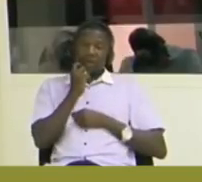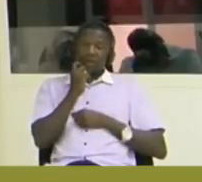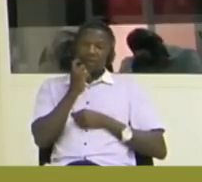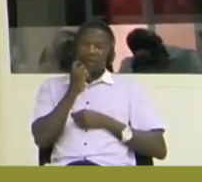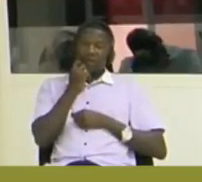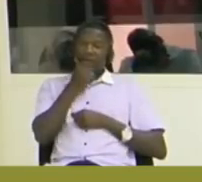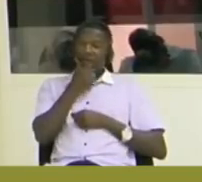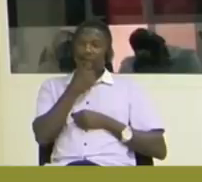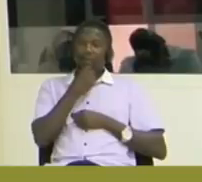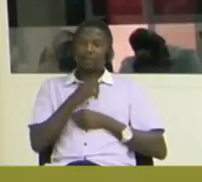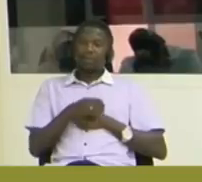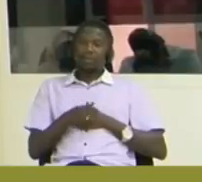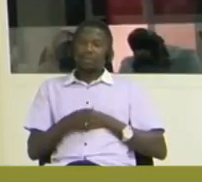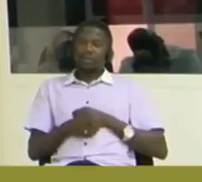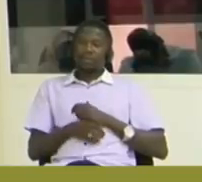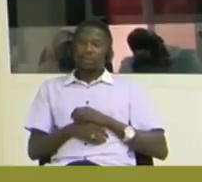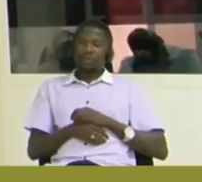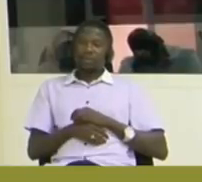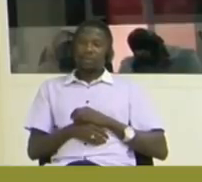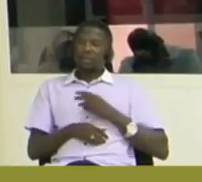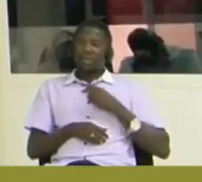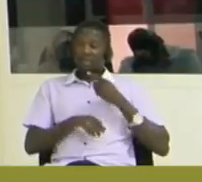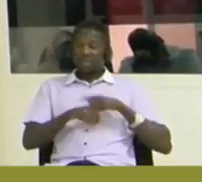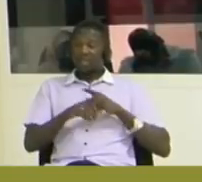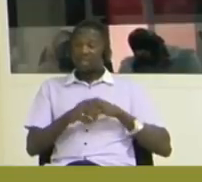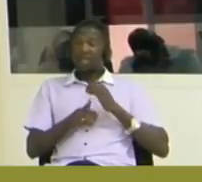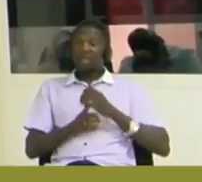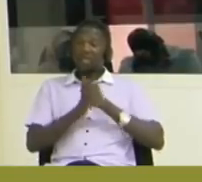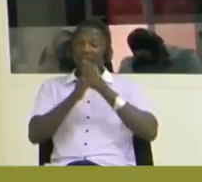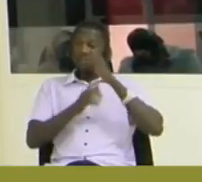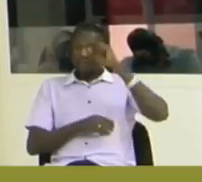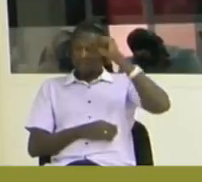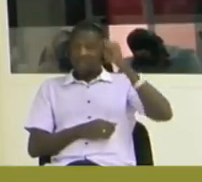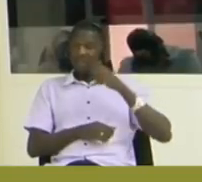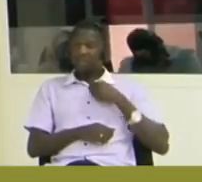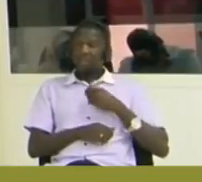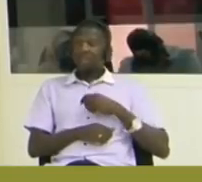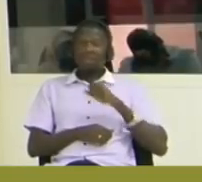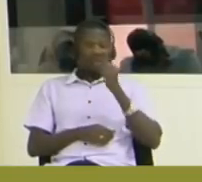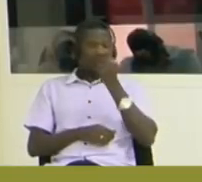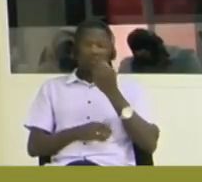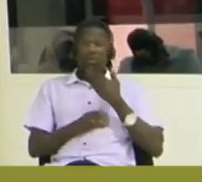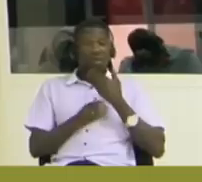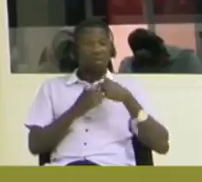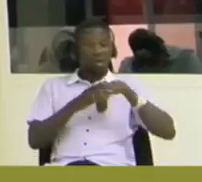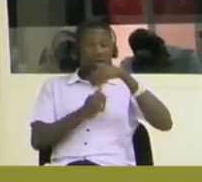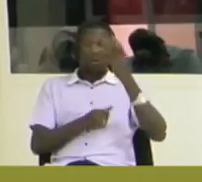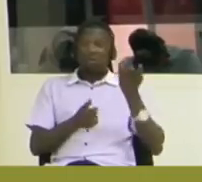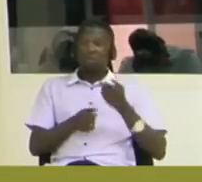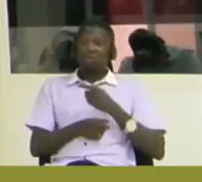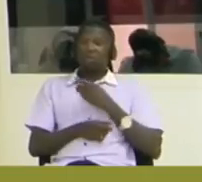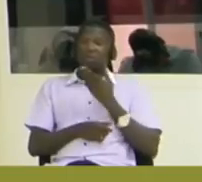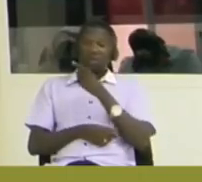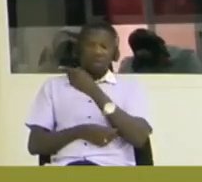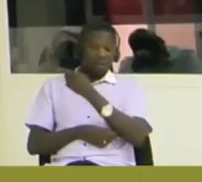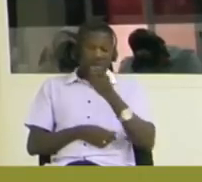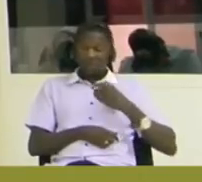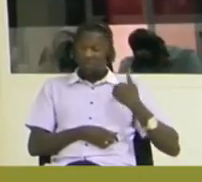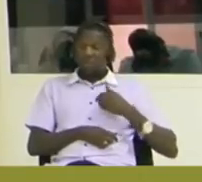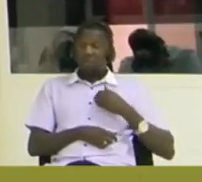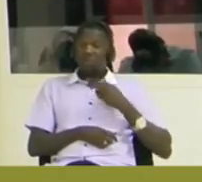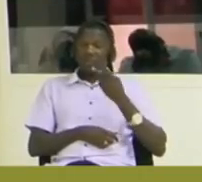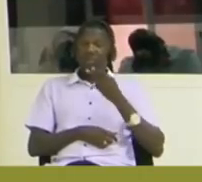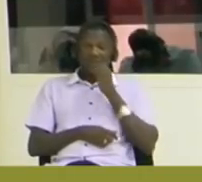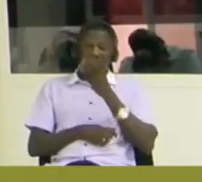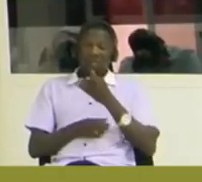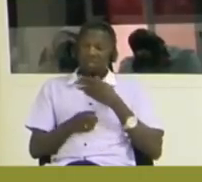As acting president, I hardly go out. That is a matter of principle. Well, these people say that as acting president, you